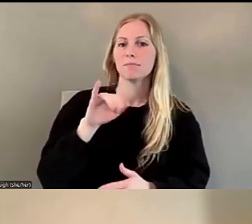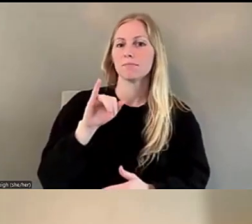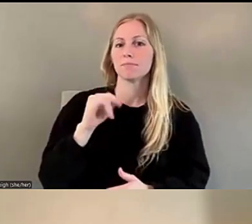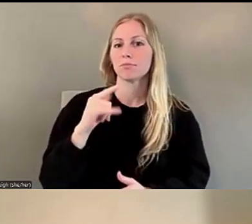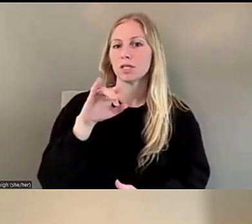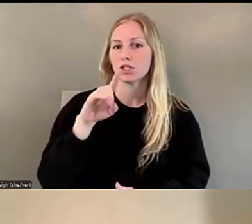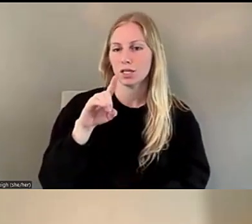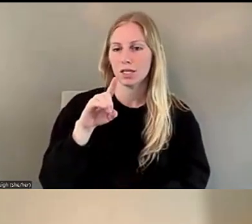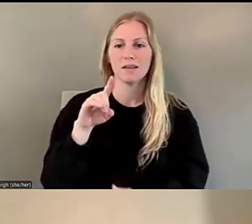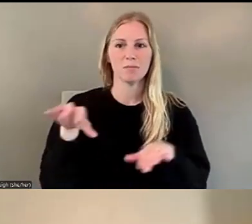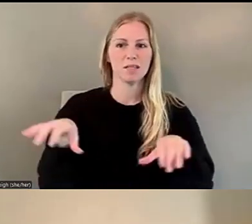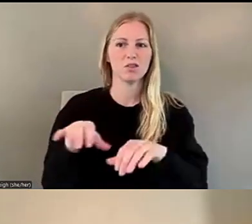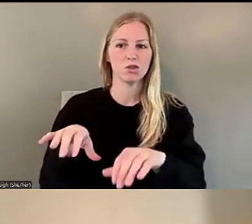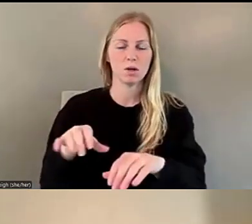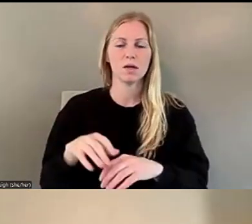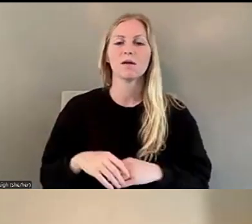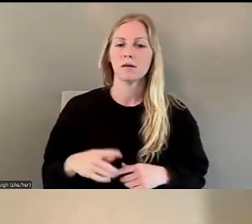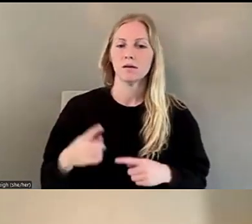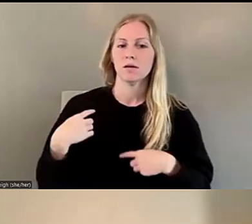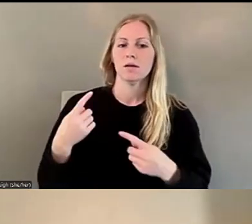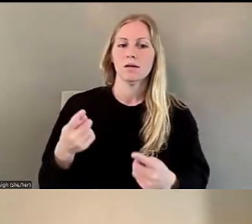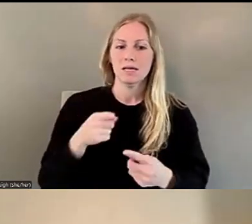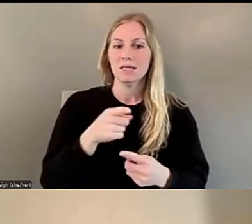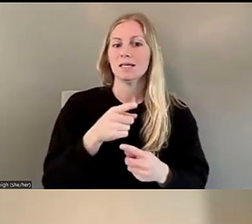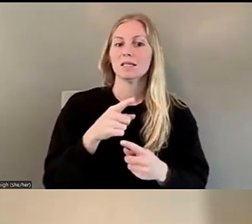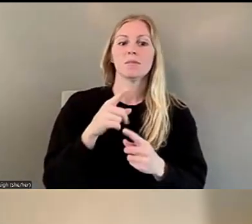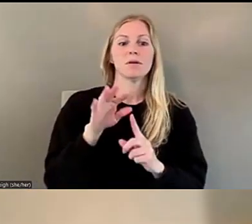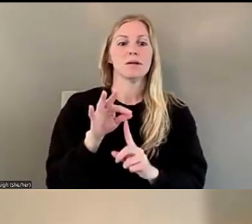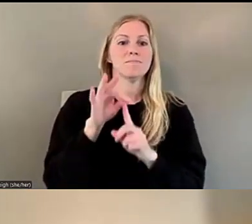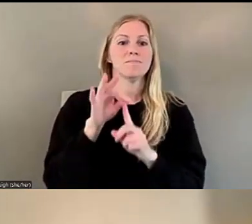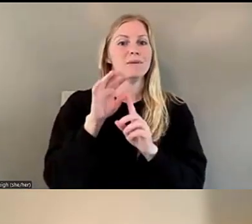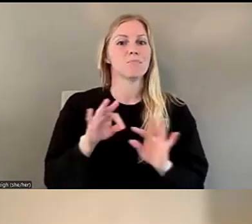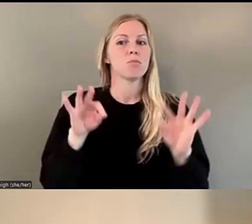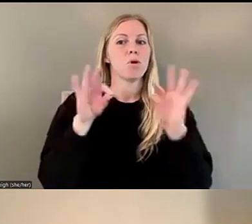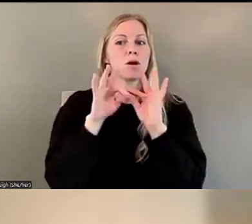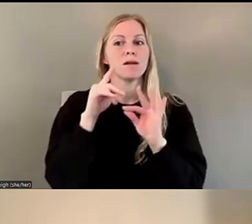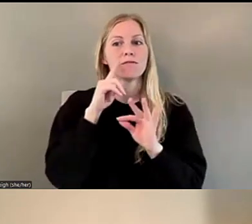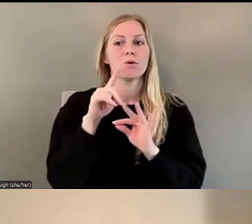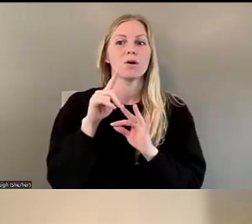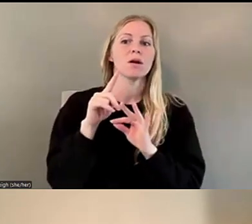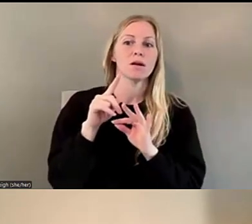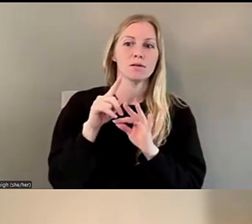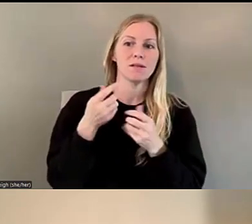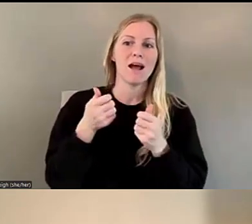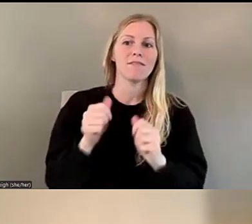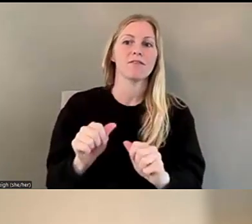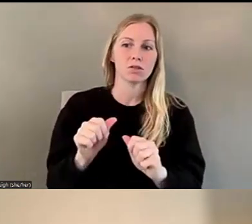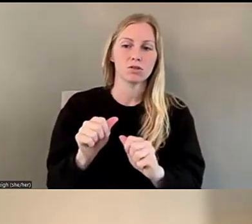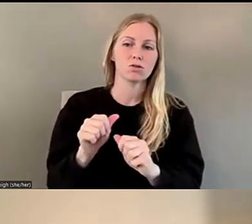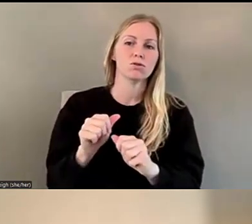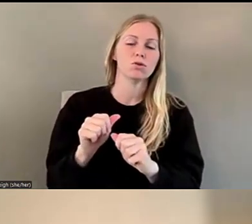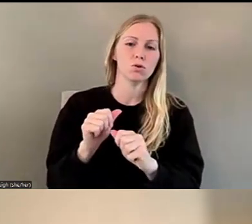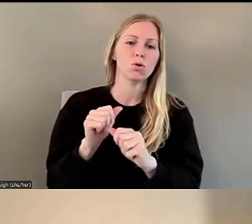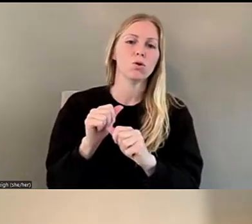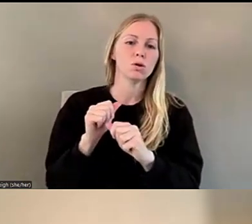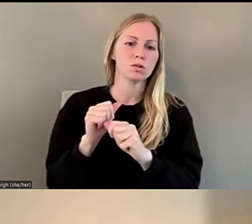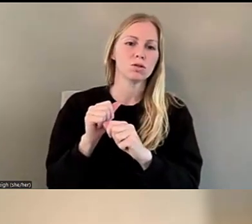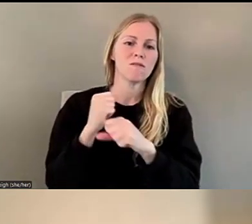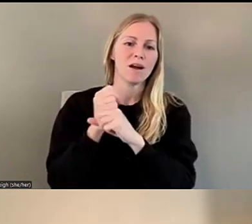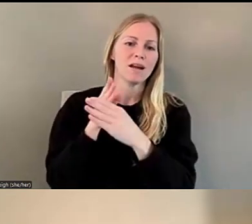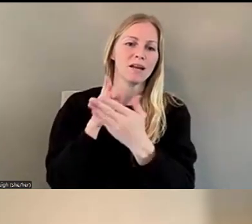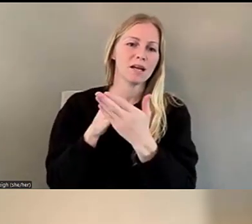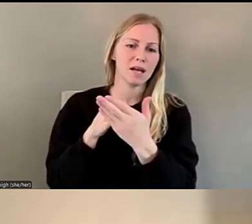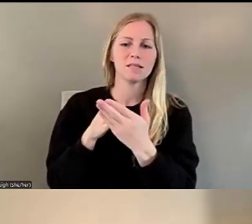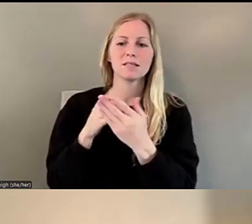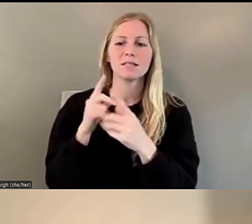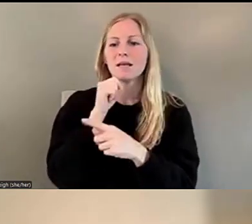has particularly been important as part of the division's efforts to combat improper seclusion of students.